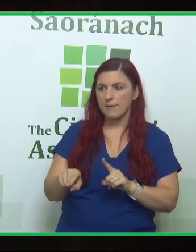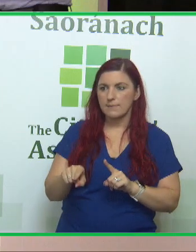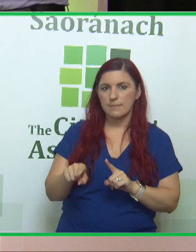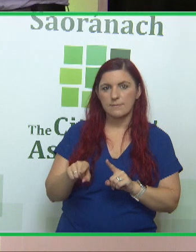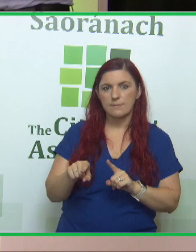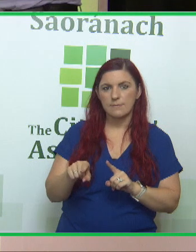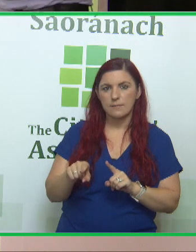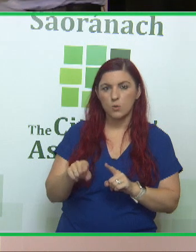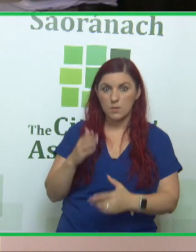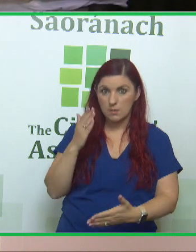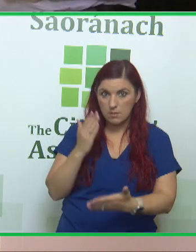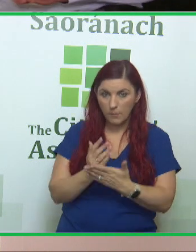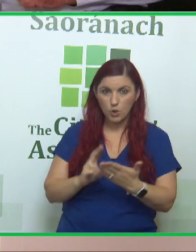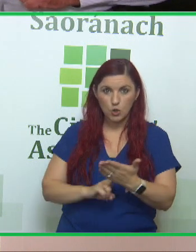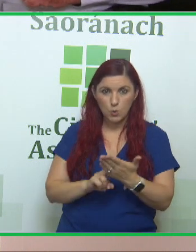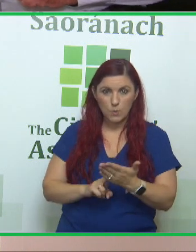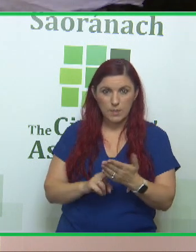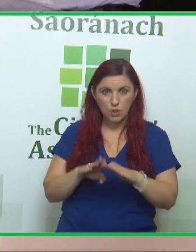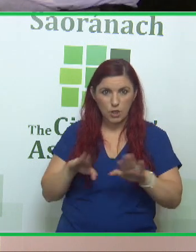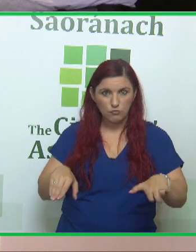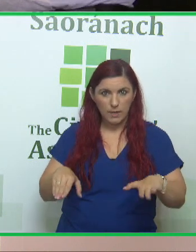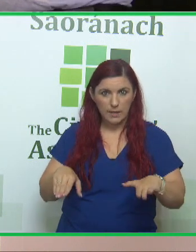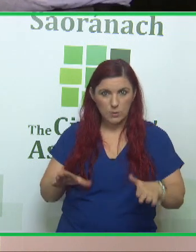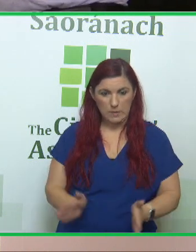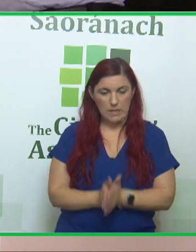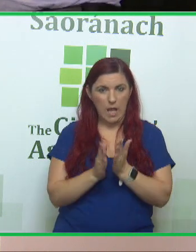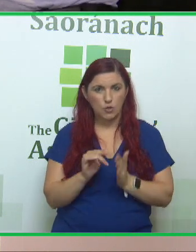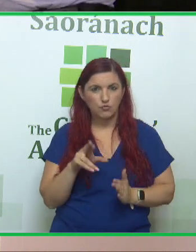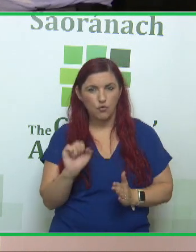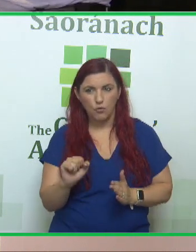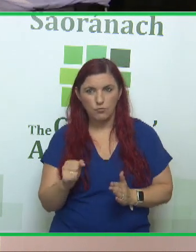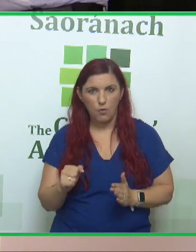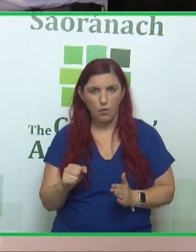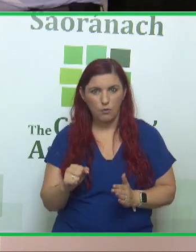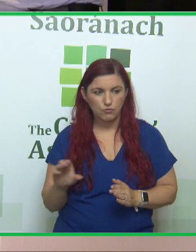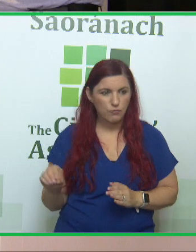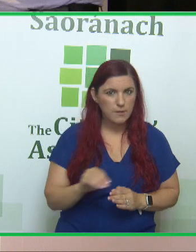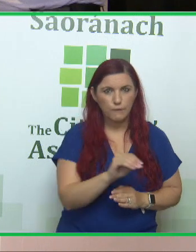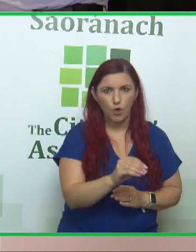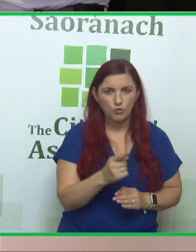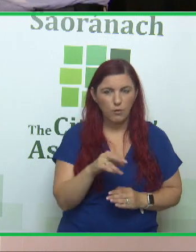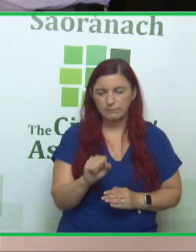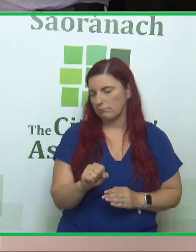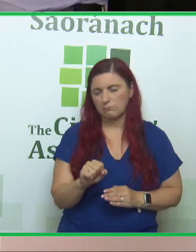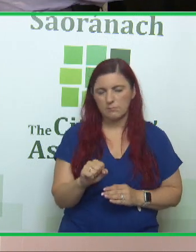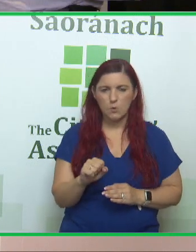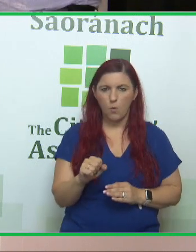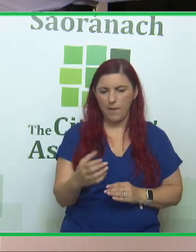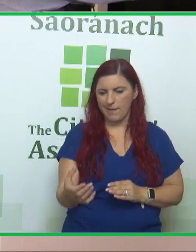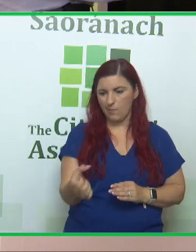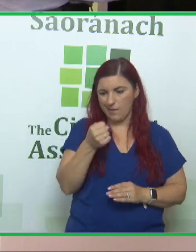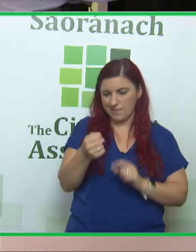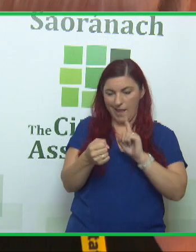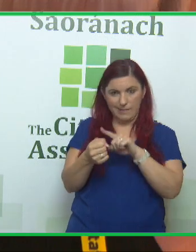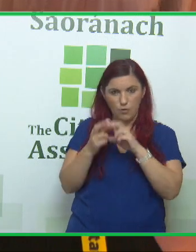trafficking of such drugs. And I think there is huge potential to take that right and insert it